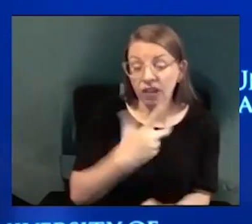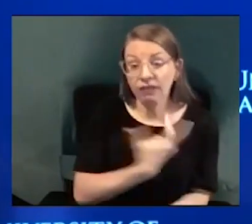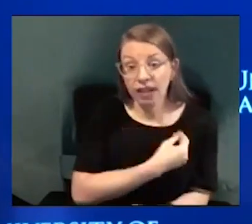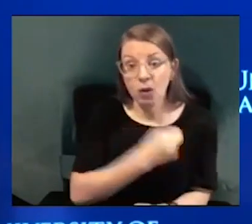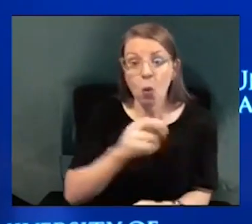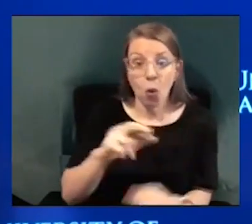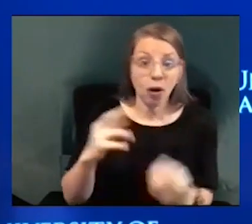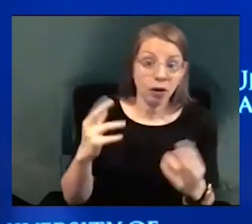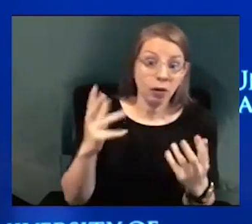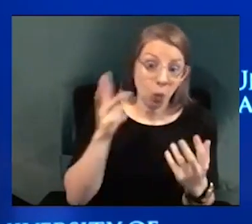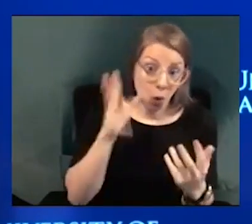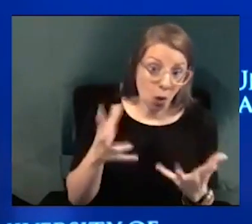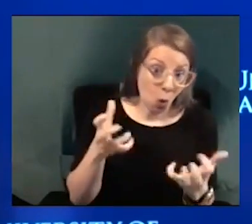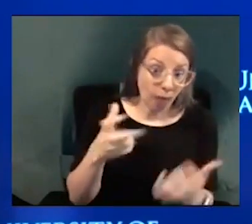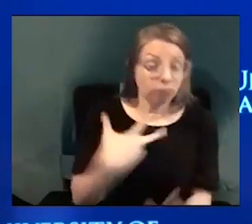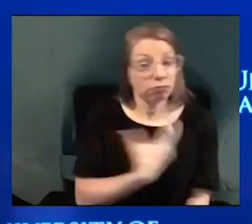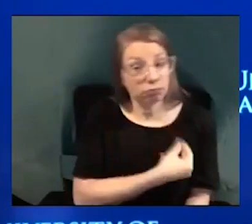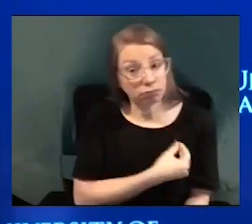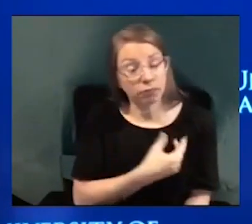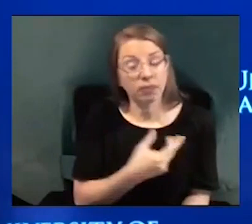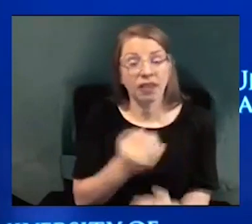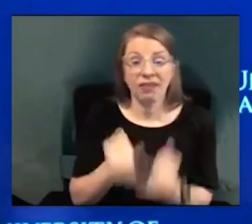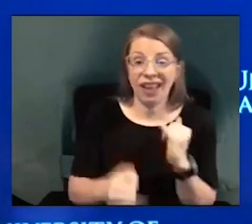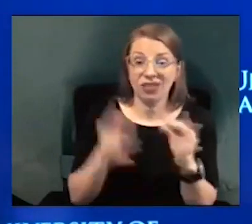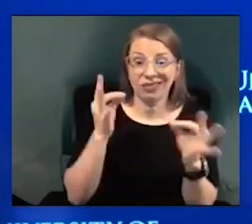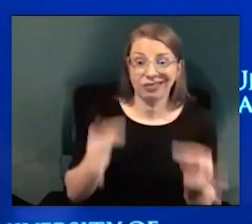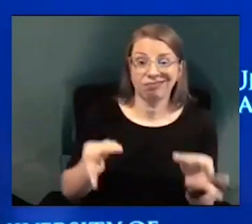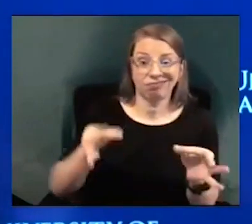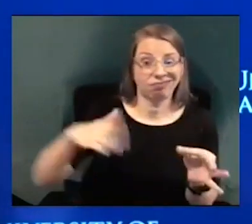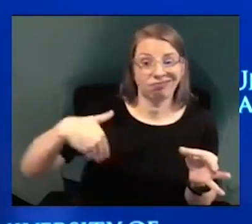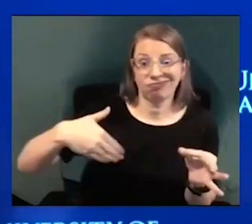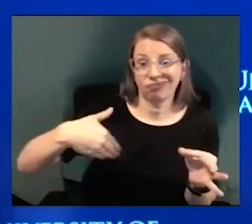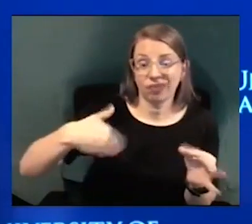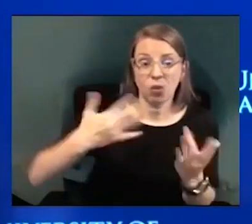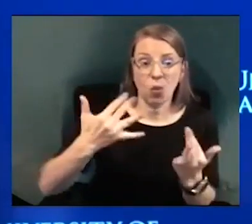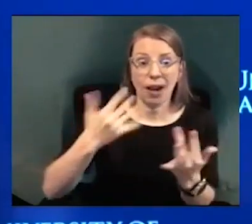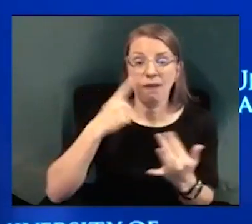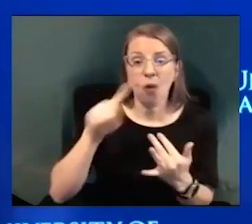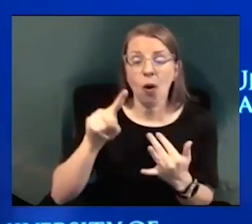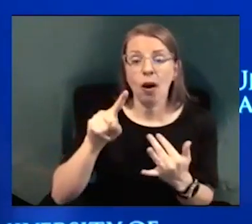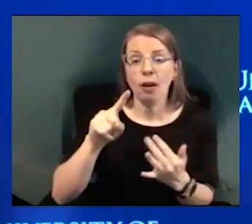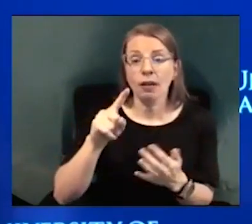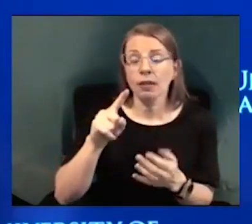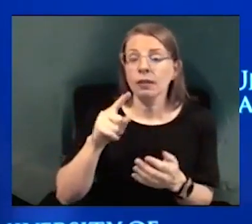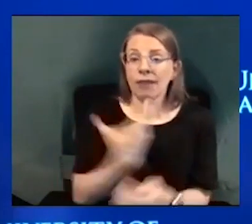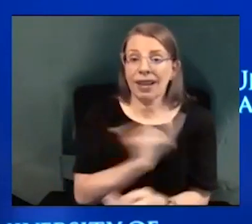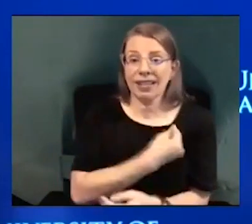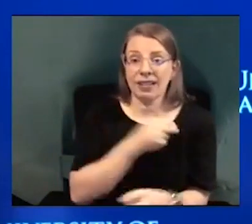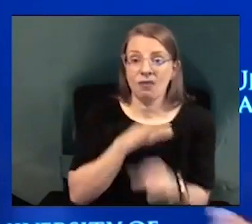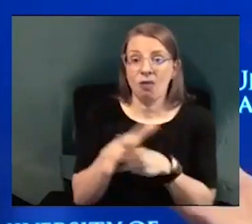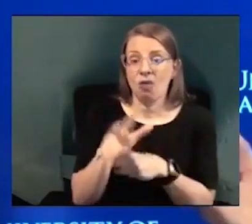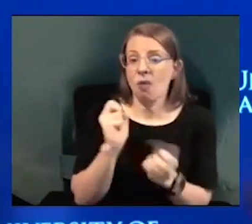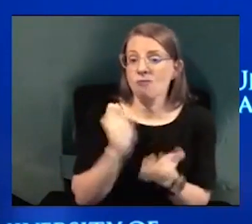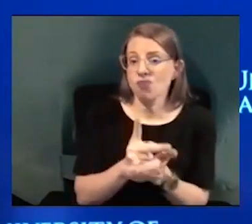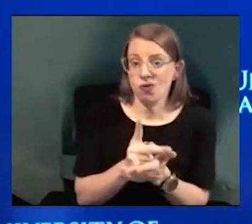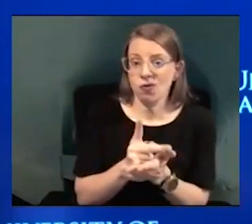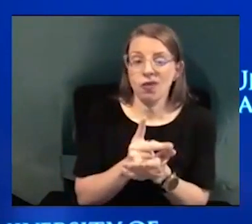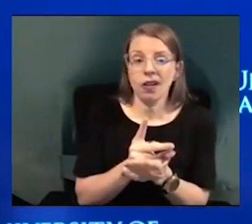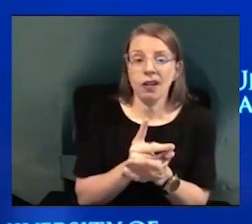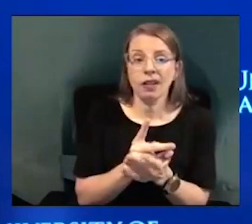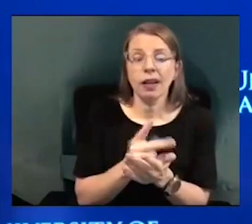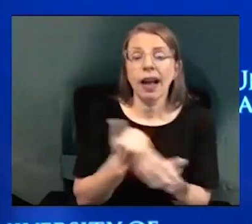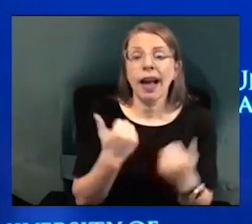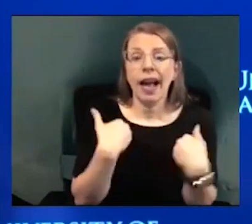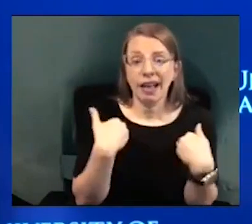final decision on that. We're waiting for the vaccine to be fully approved and make sure we've had the chance to have our ID team